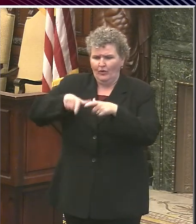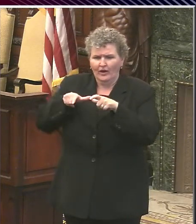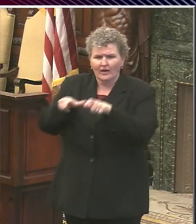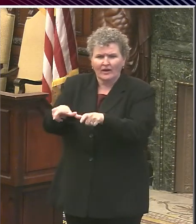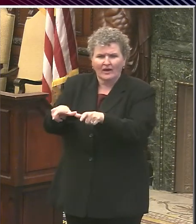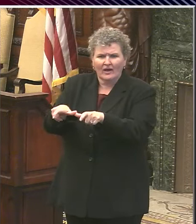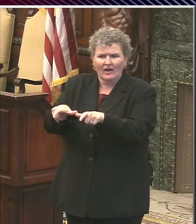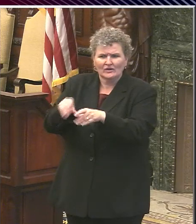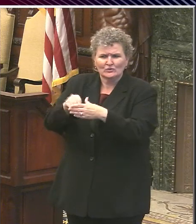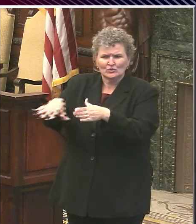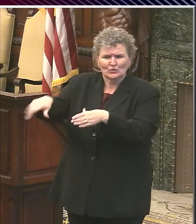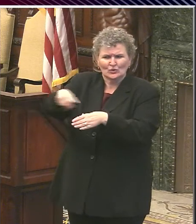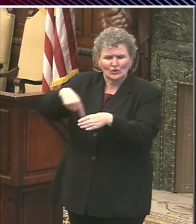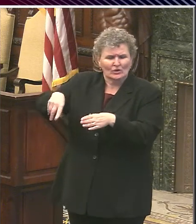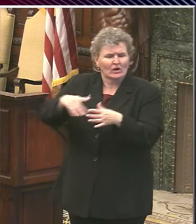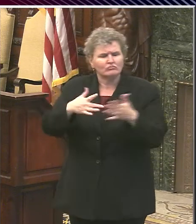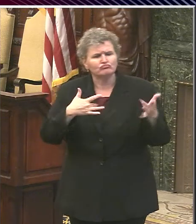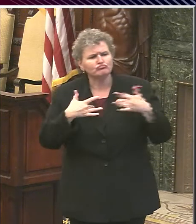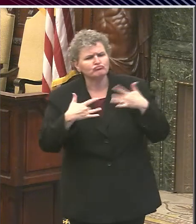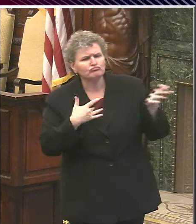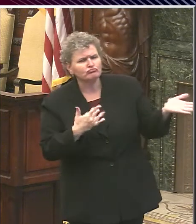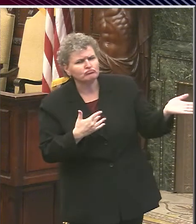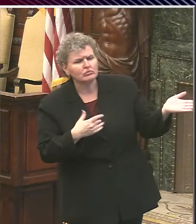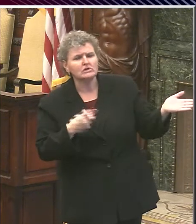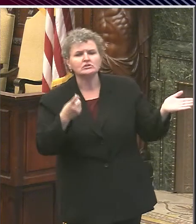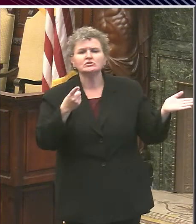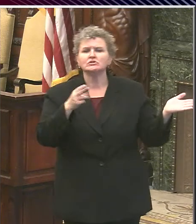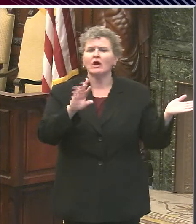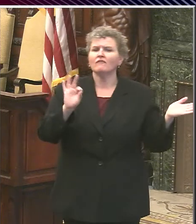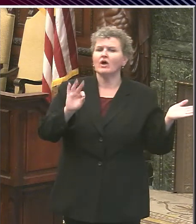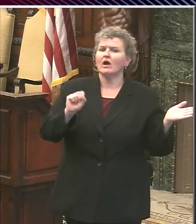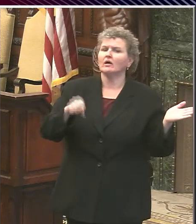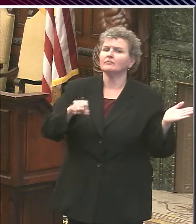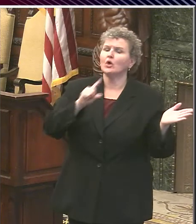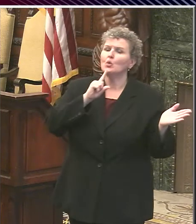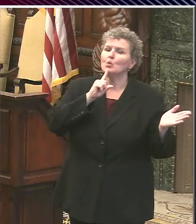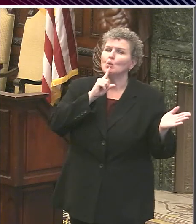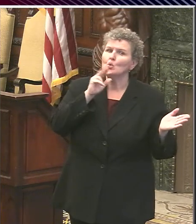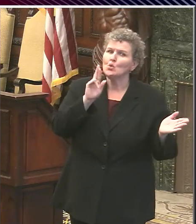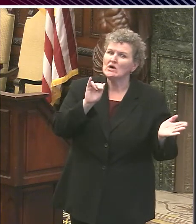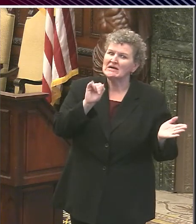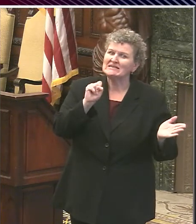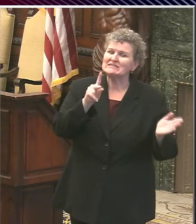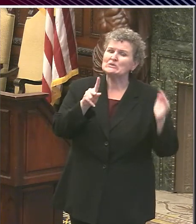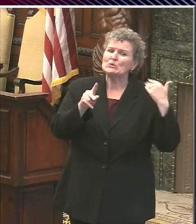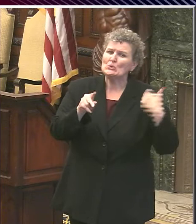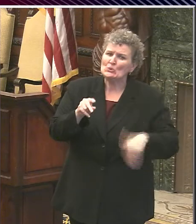there? Well, I'd say there's a substantial risk of that because many of these students are living off campus, or they're living